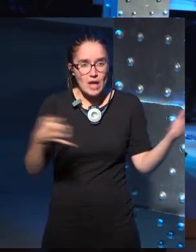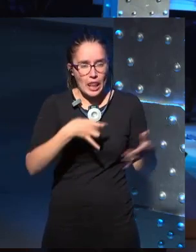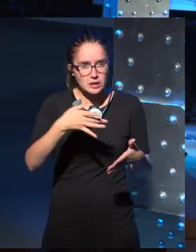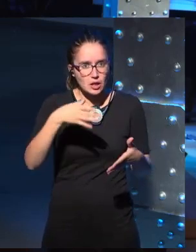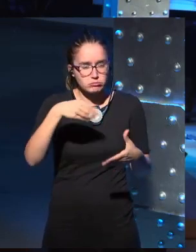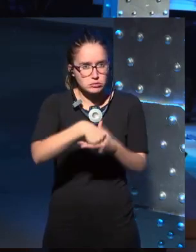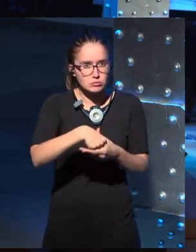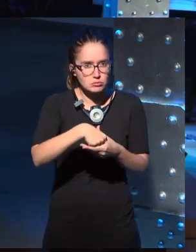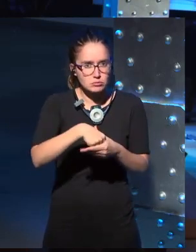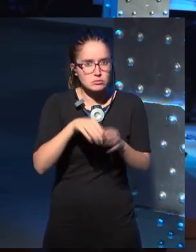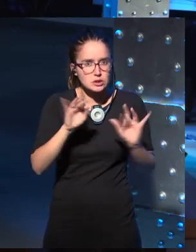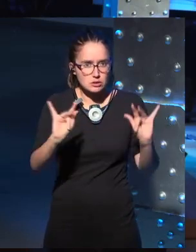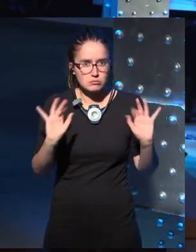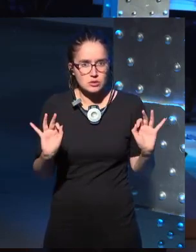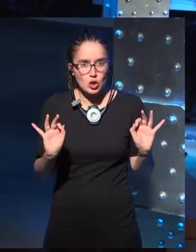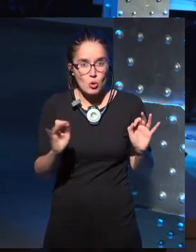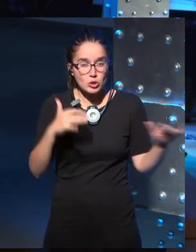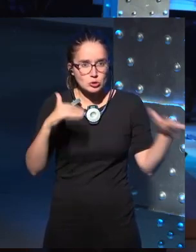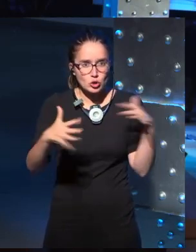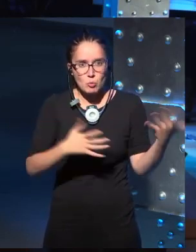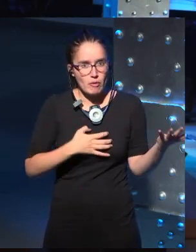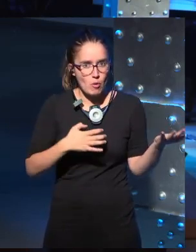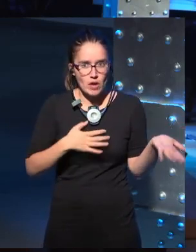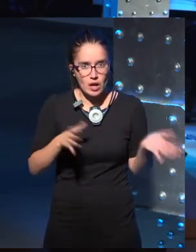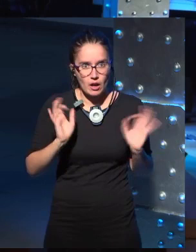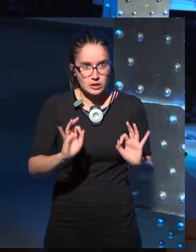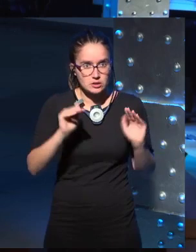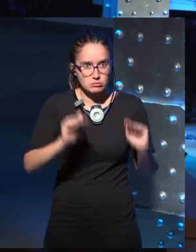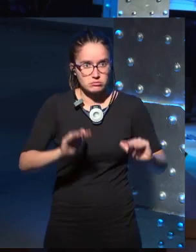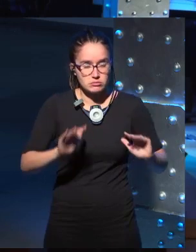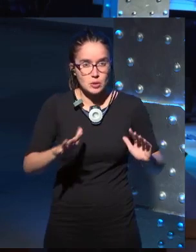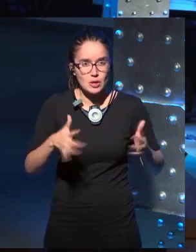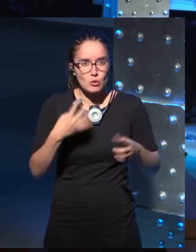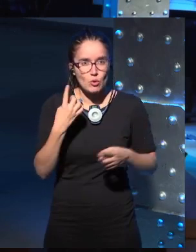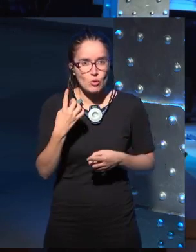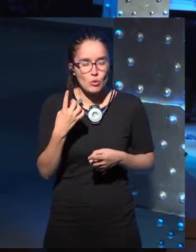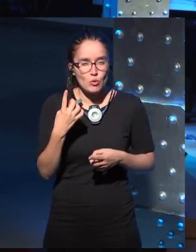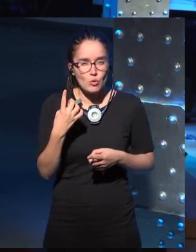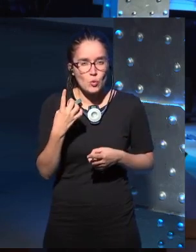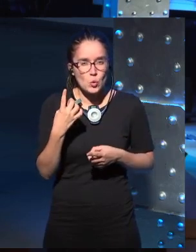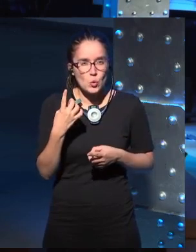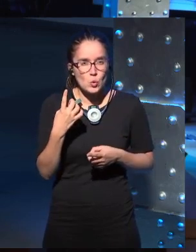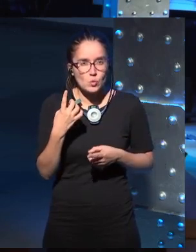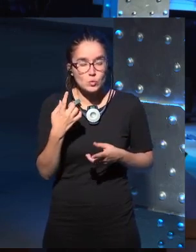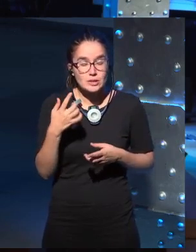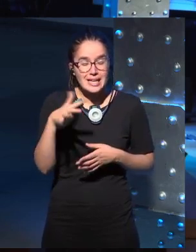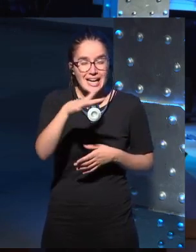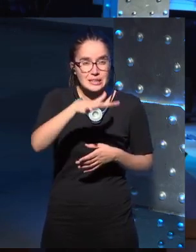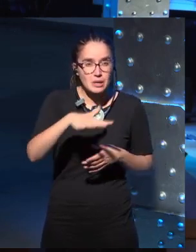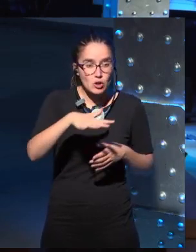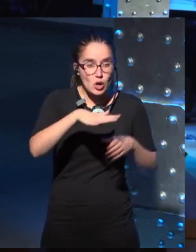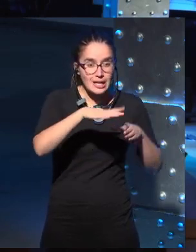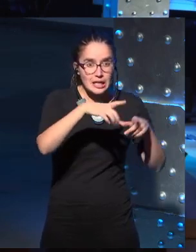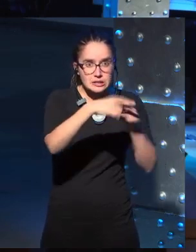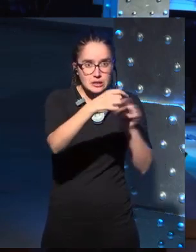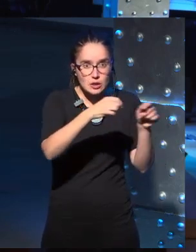can't tell them to move for the picture, so they are there. But there is a huge void between the last one and this galaxy that you